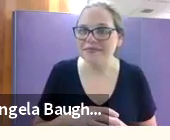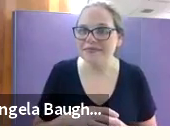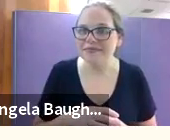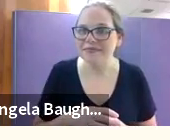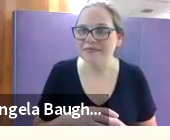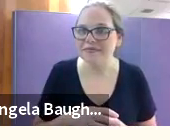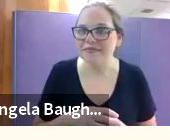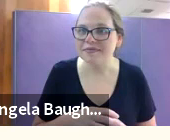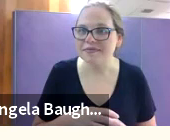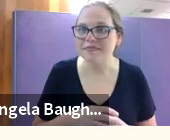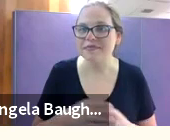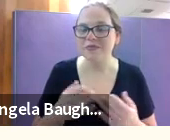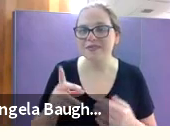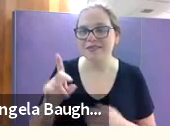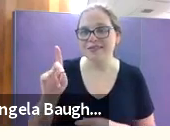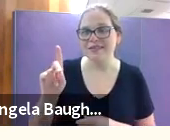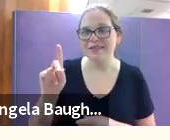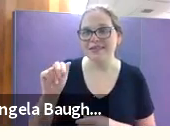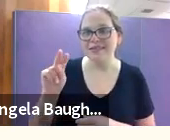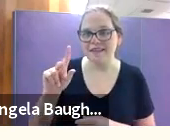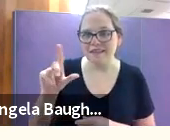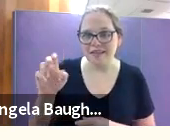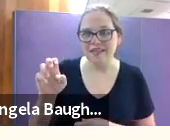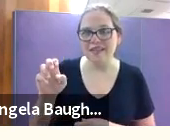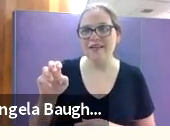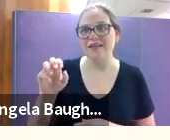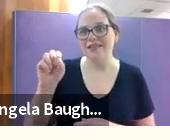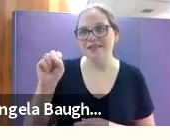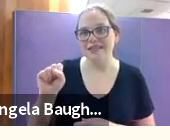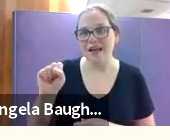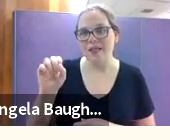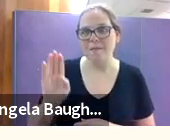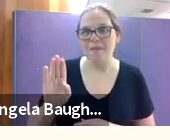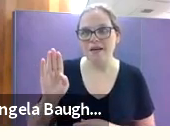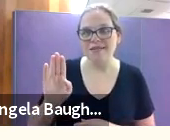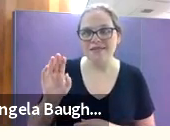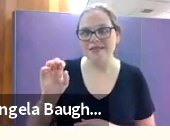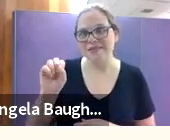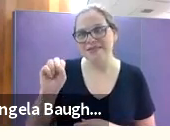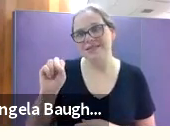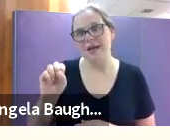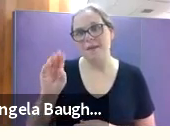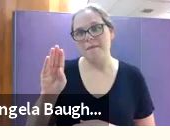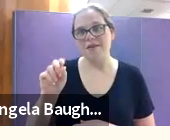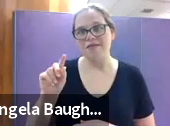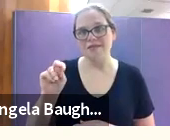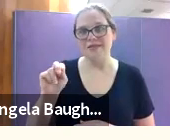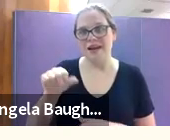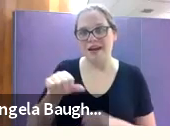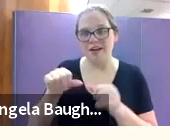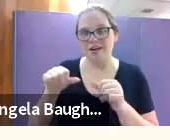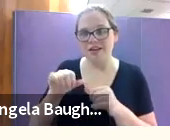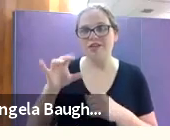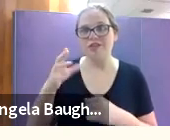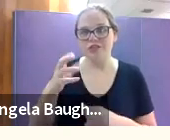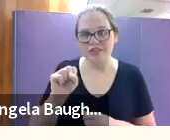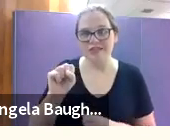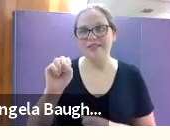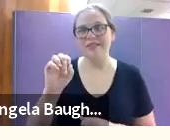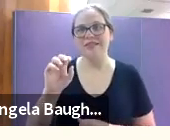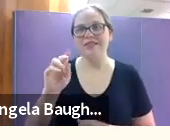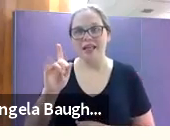the Danville, Hurt, Virginia, South Boston area. And I think Kathy, Chris, and Jason hit it on the head.